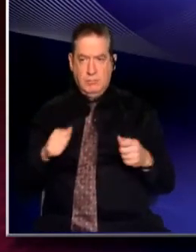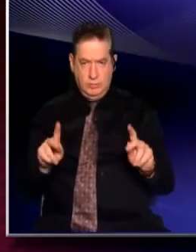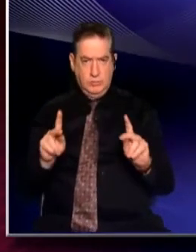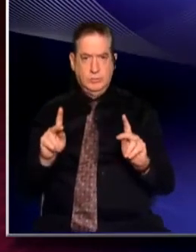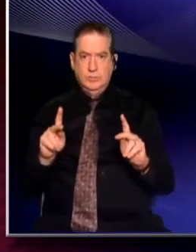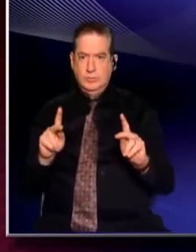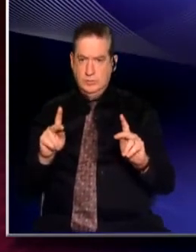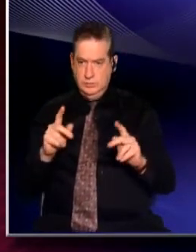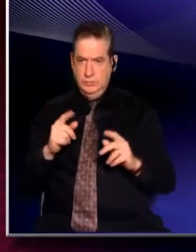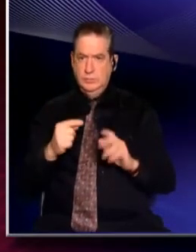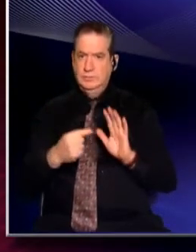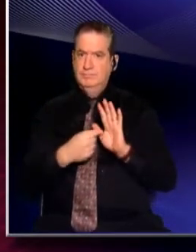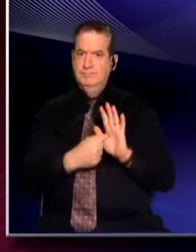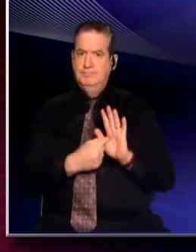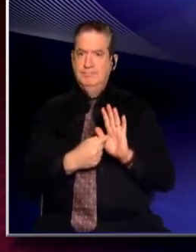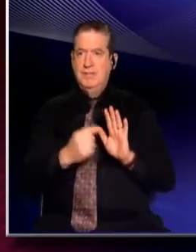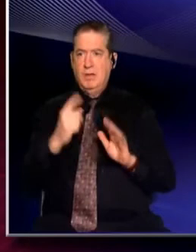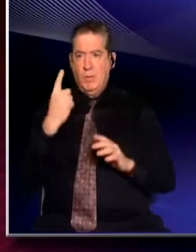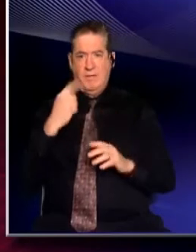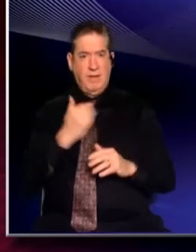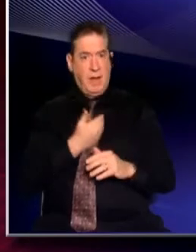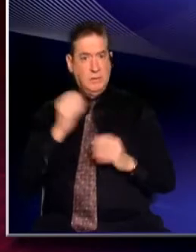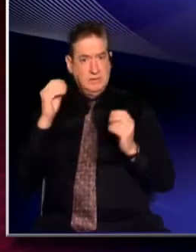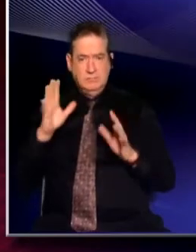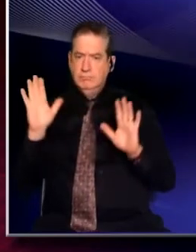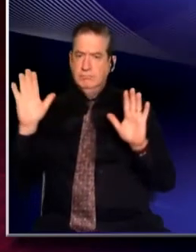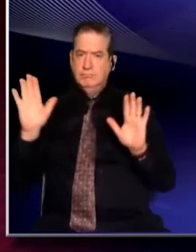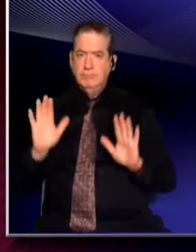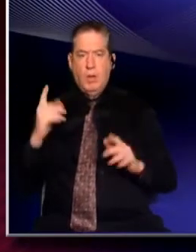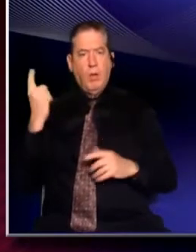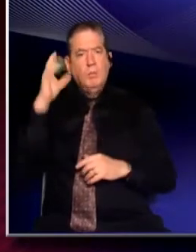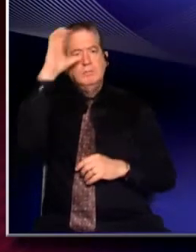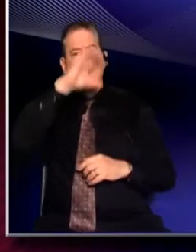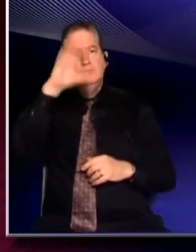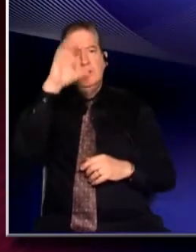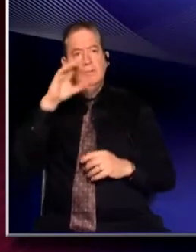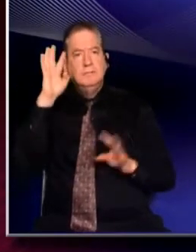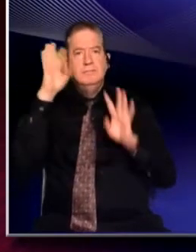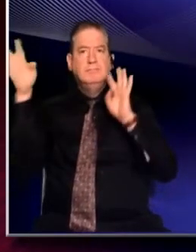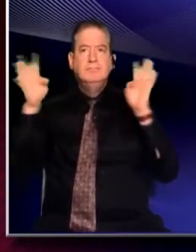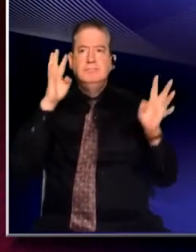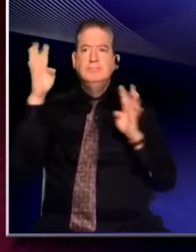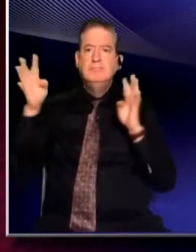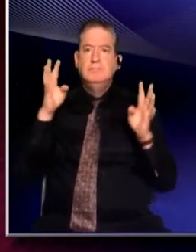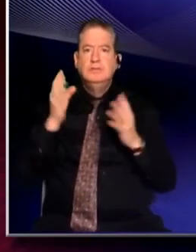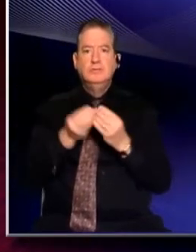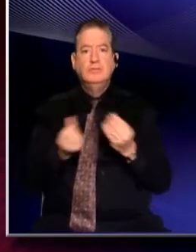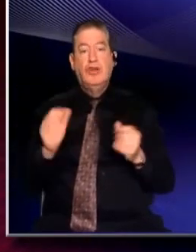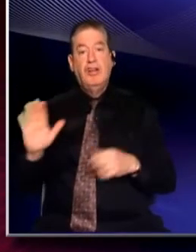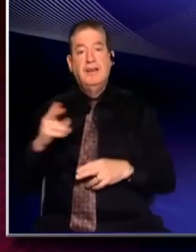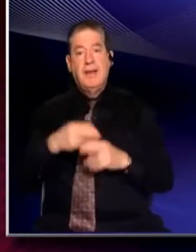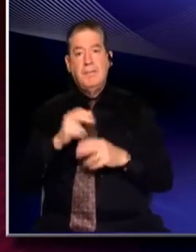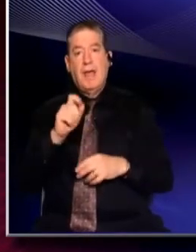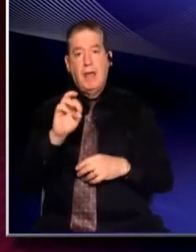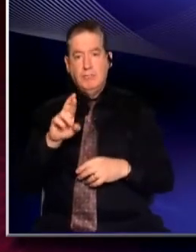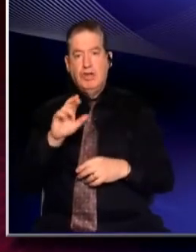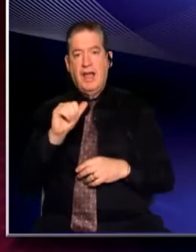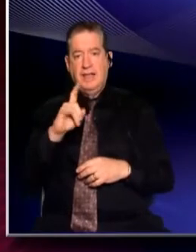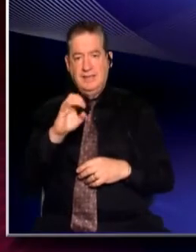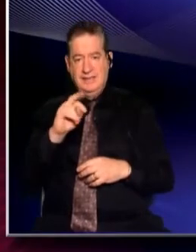one of our outstanding teachers who's always searching for innovative solutions. Her name is Amber